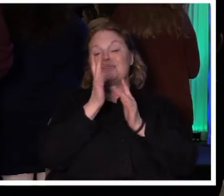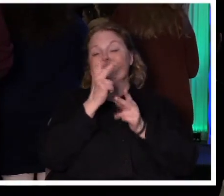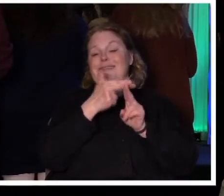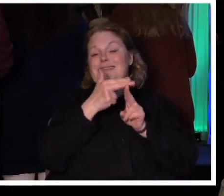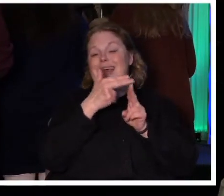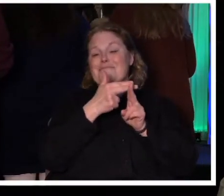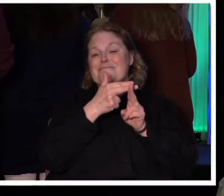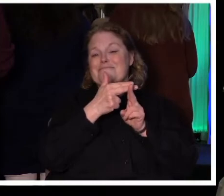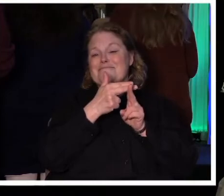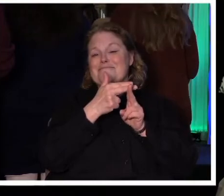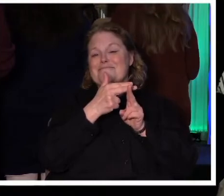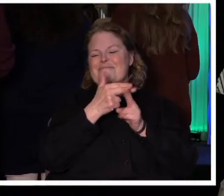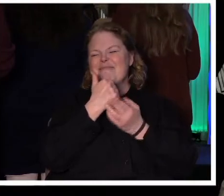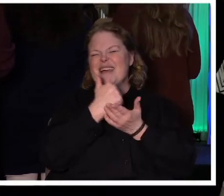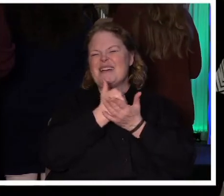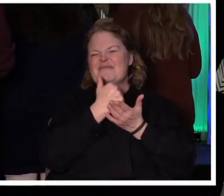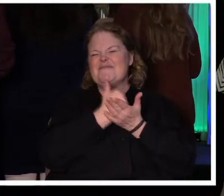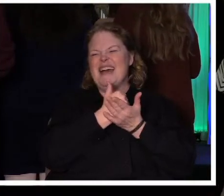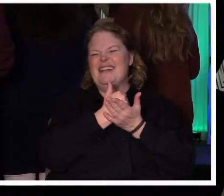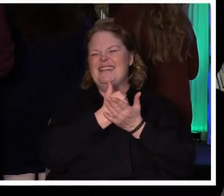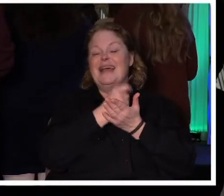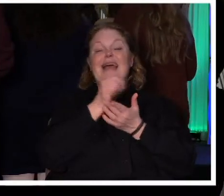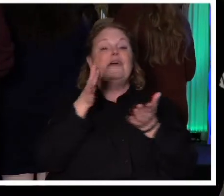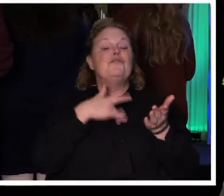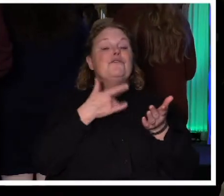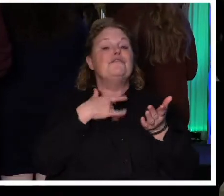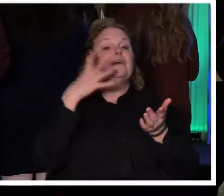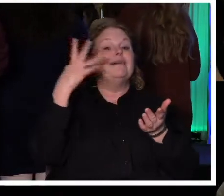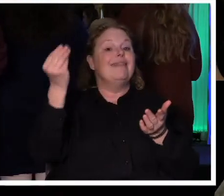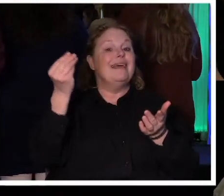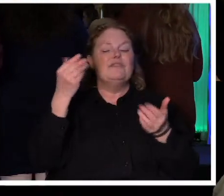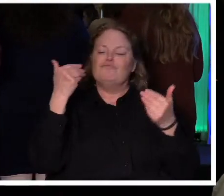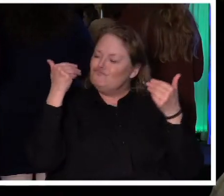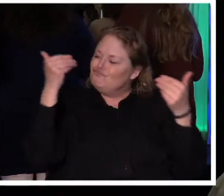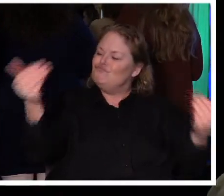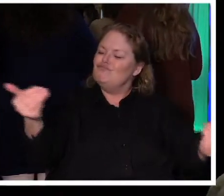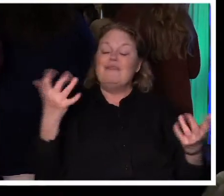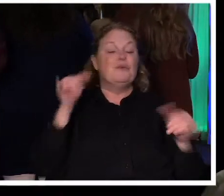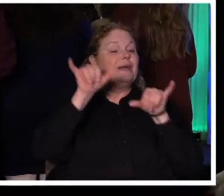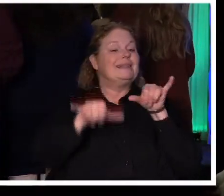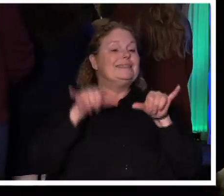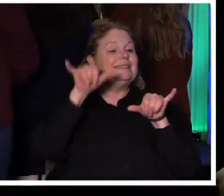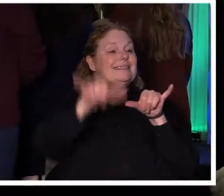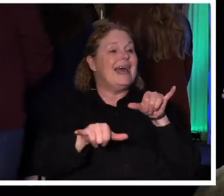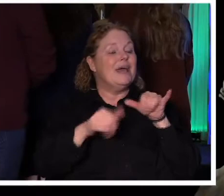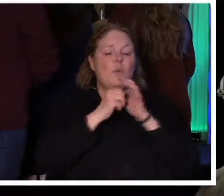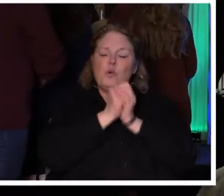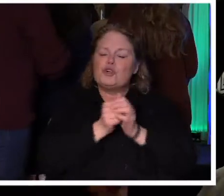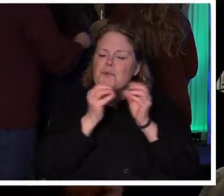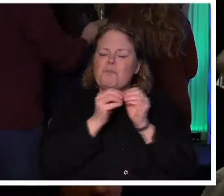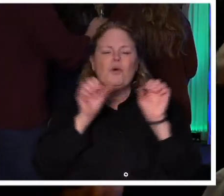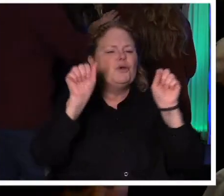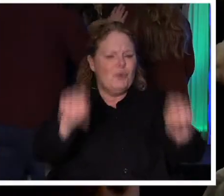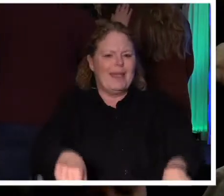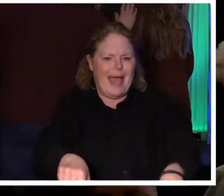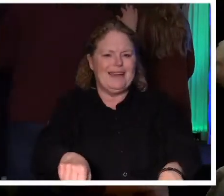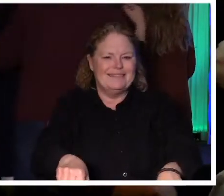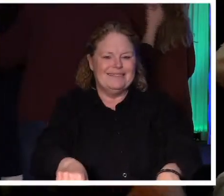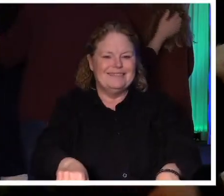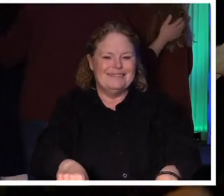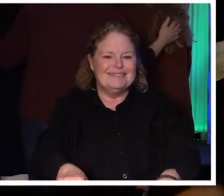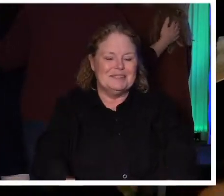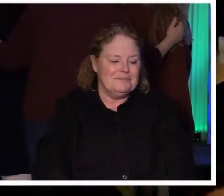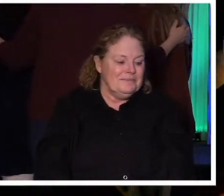name. Amen. Now, if you feel that you must go, you can make your way out. If you want to stand here for a moment, our worship team's going to continue to lead in